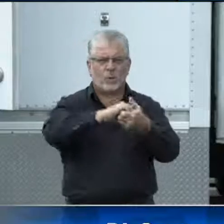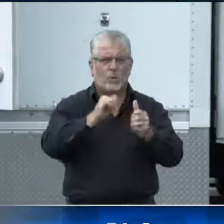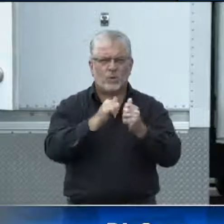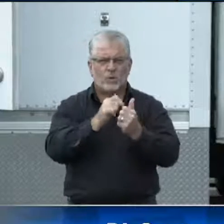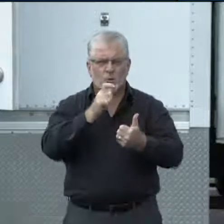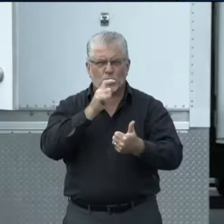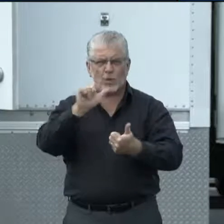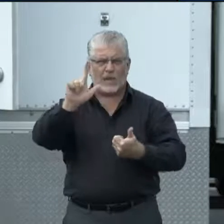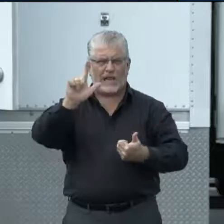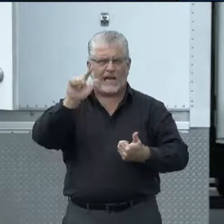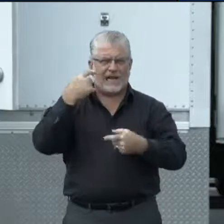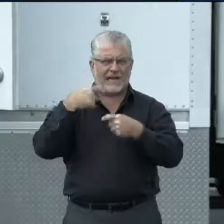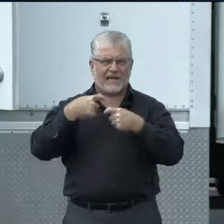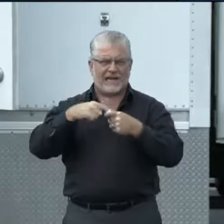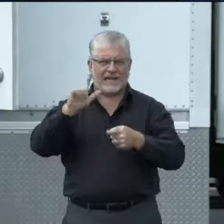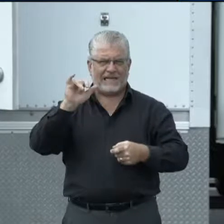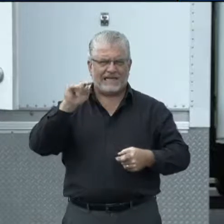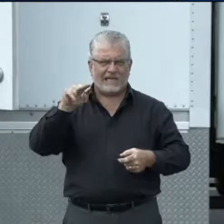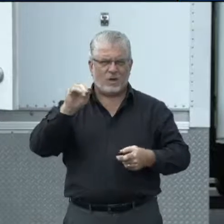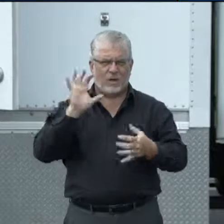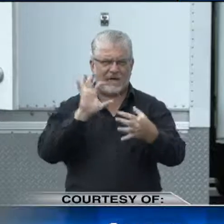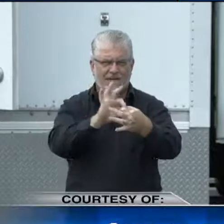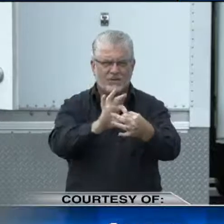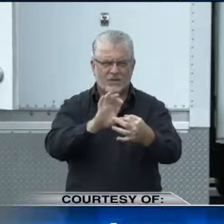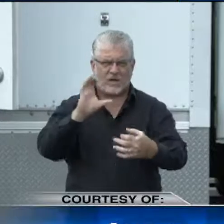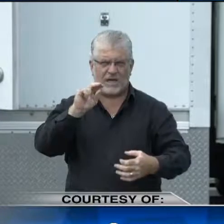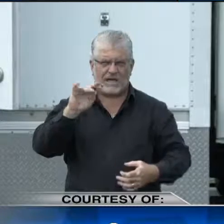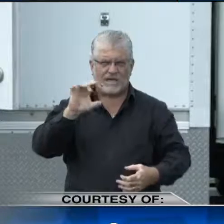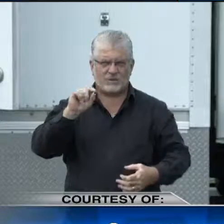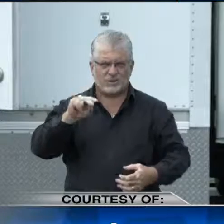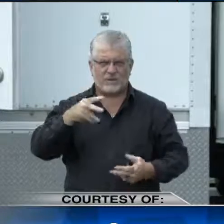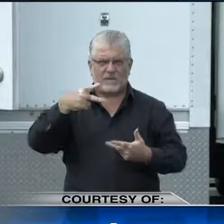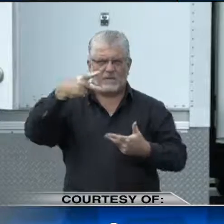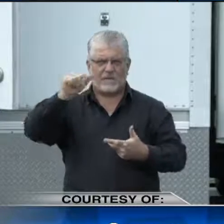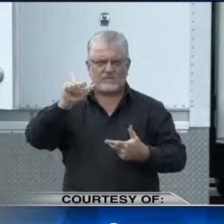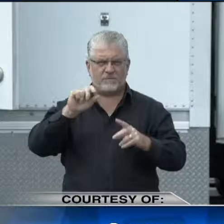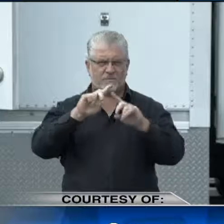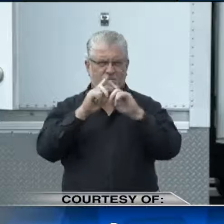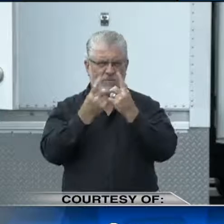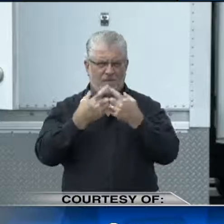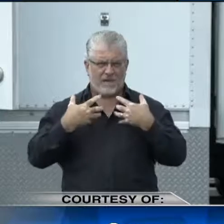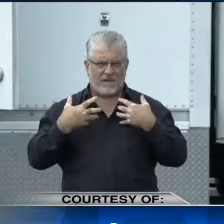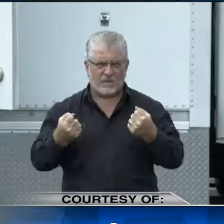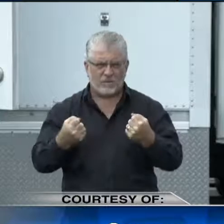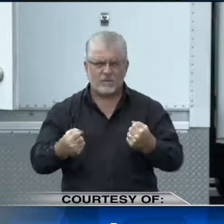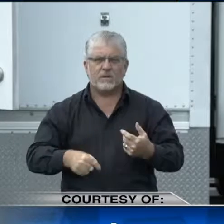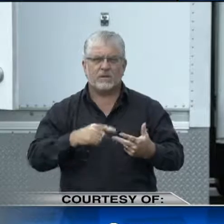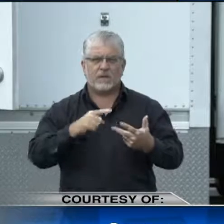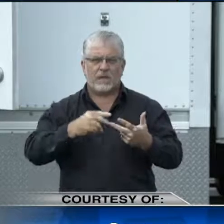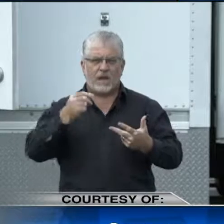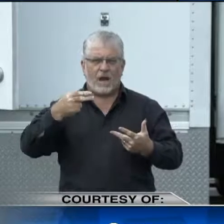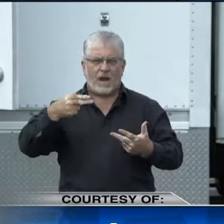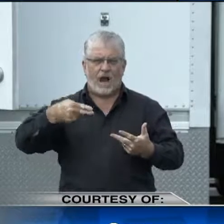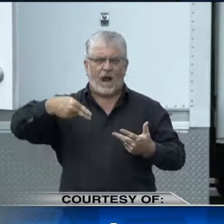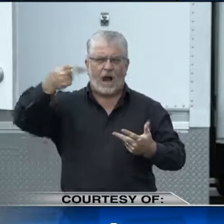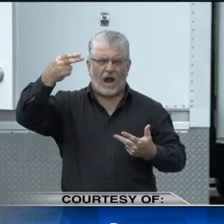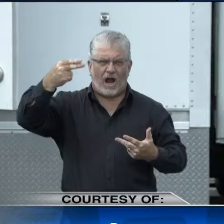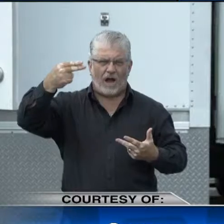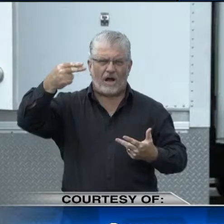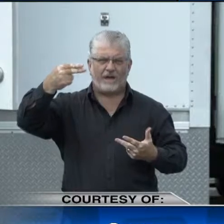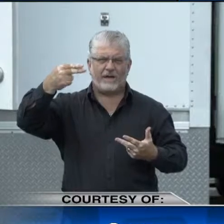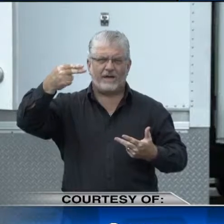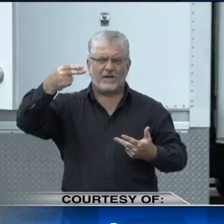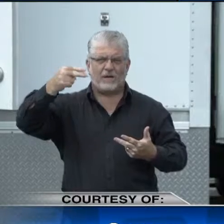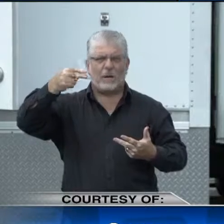Health, Highmark Blue Shield, and Independence Blue Cross. We share